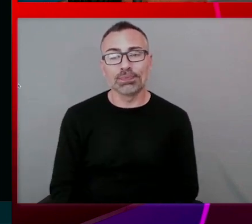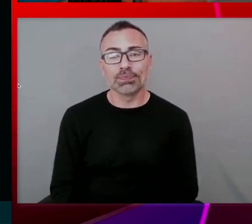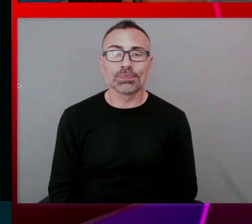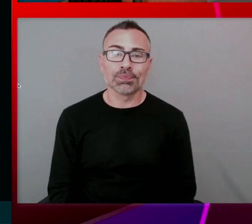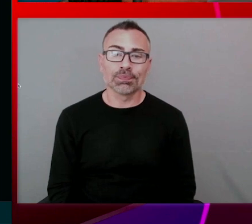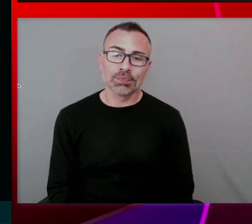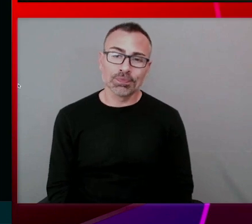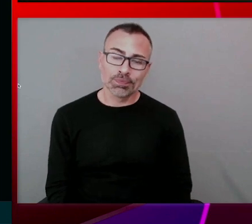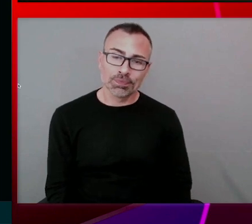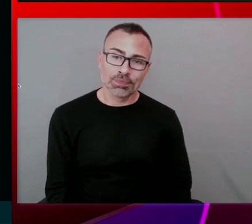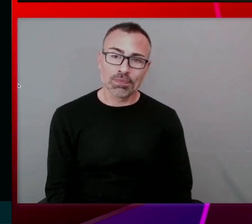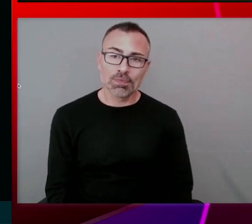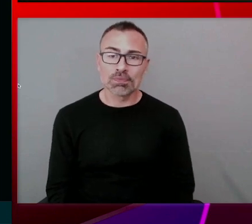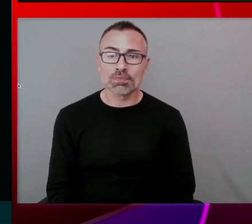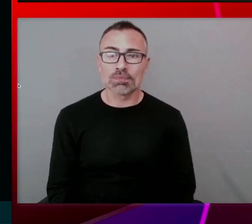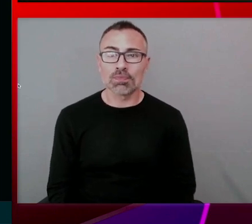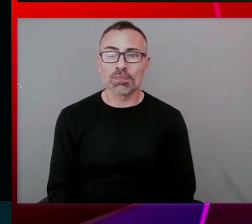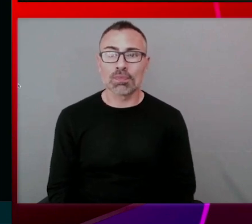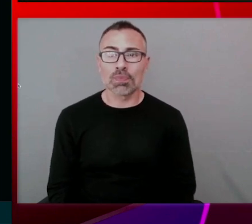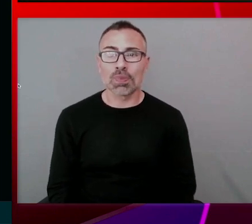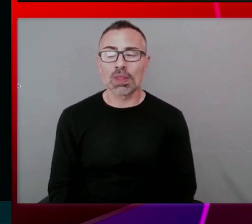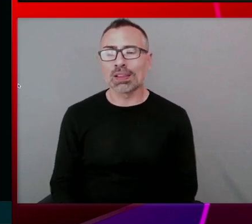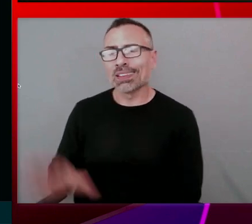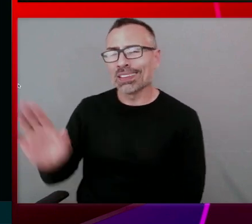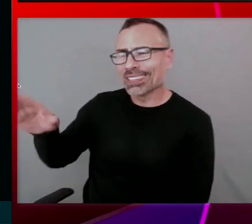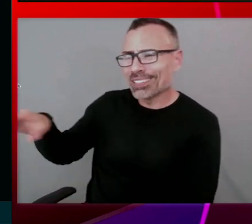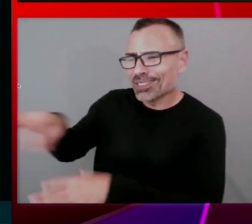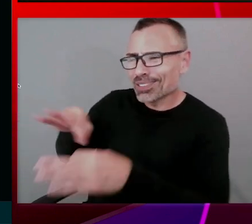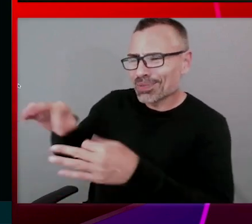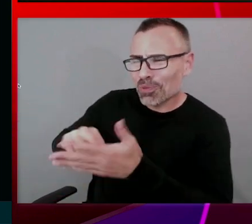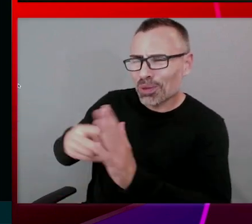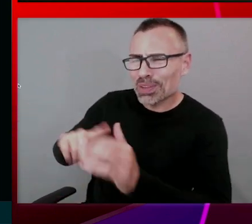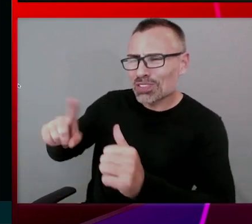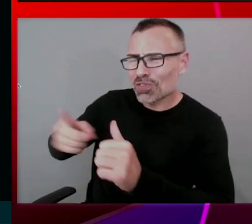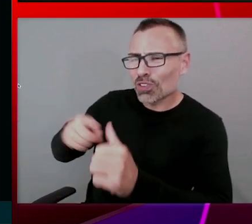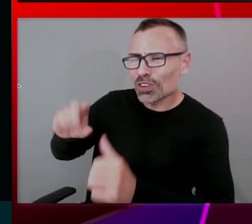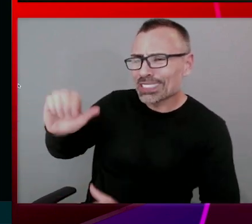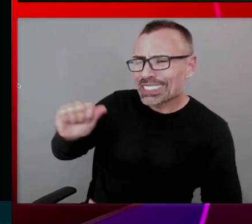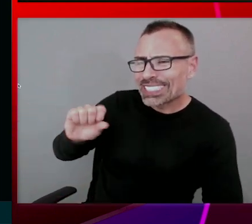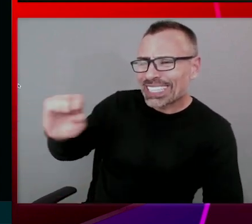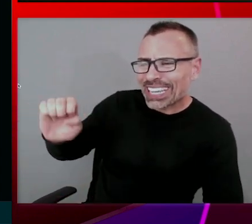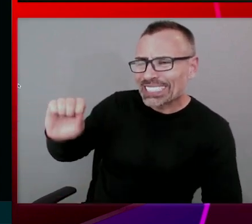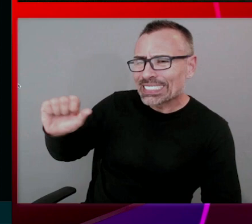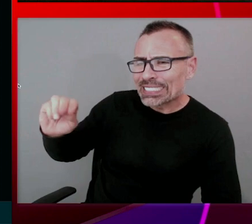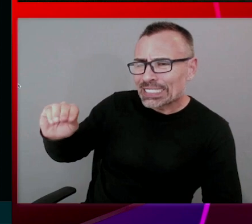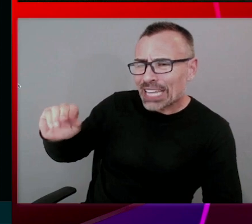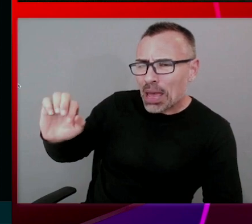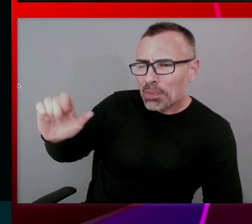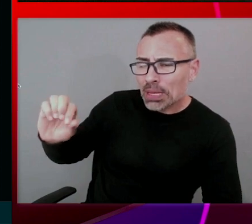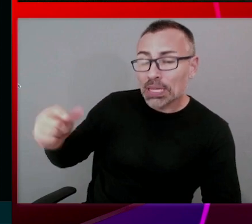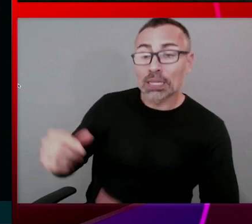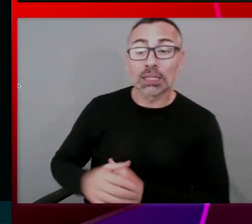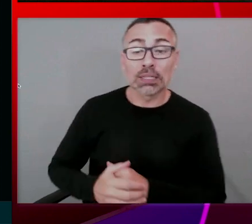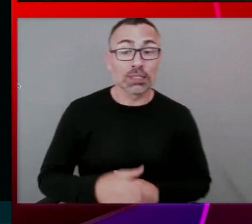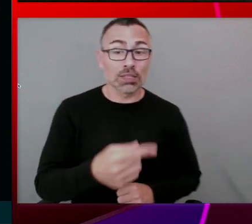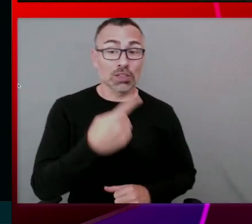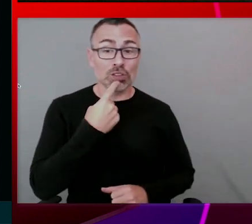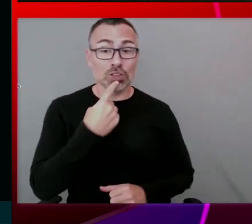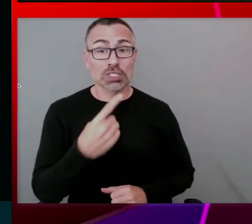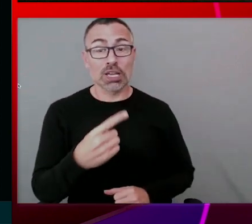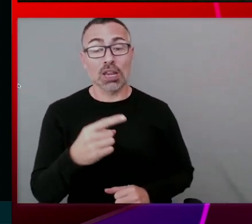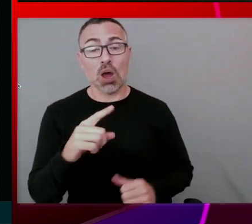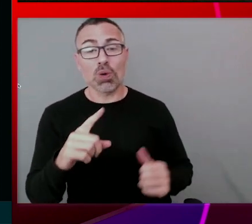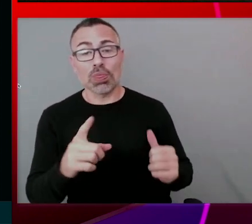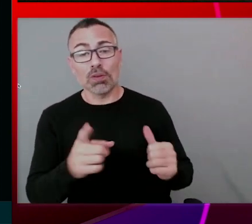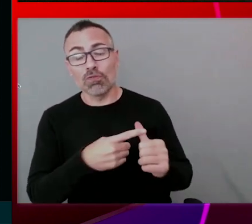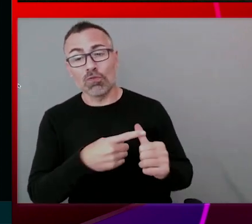So can you just briefly explain what first case sampling is? First case, so you're saying I want first 50,000 rows of my data. Oh,